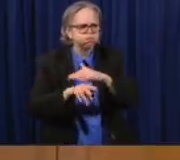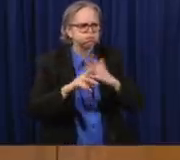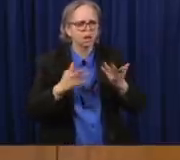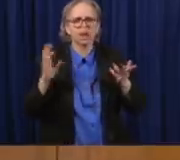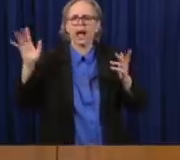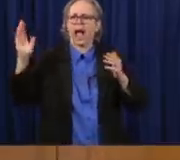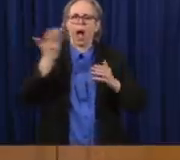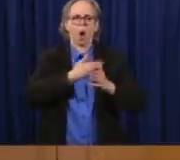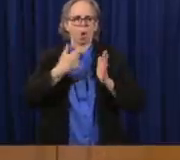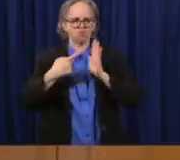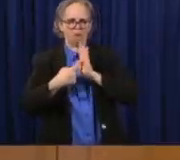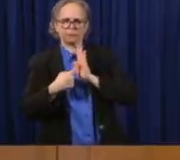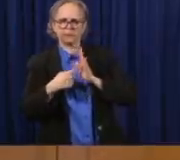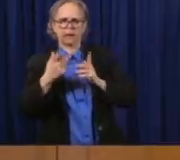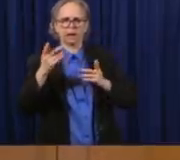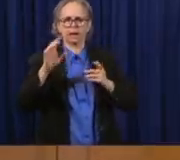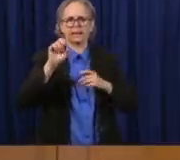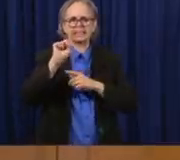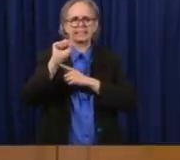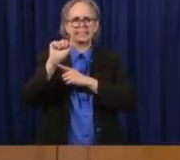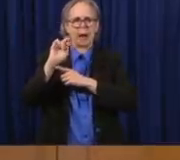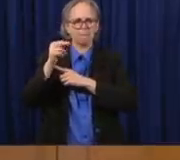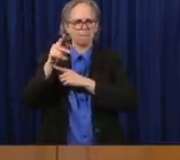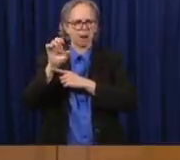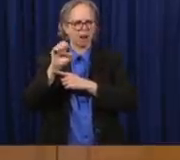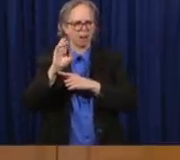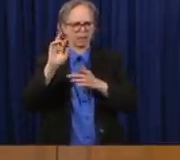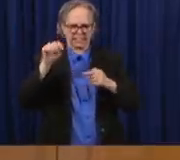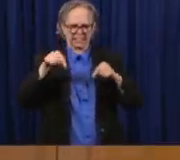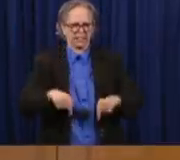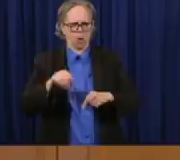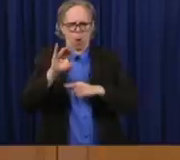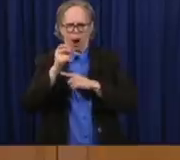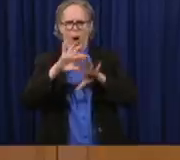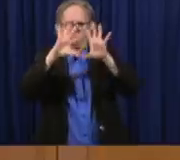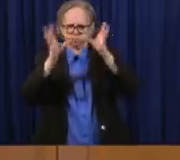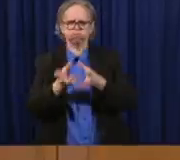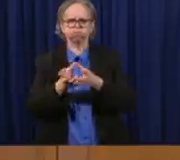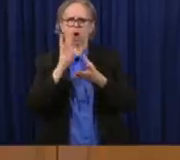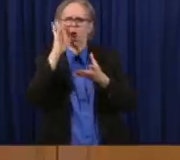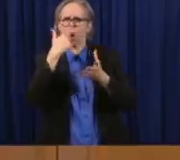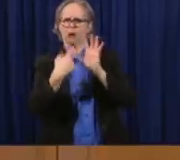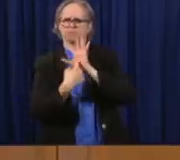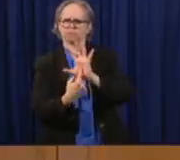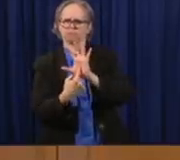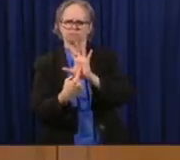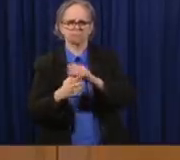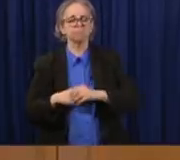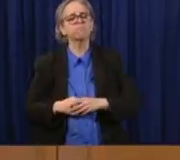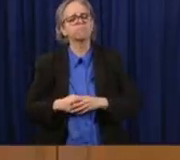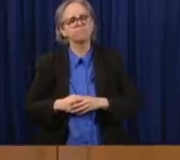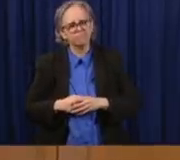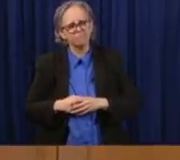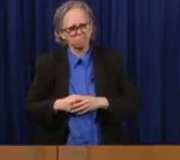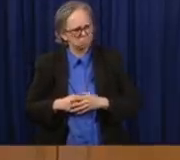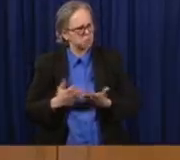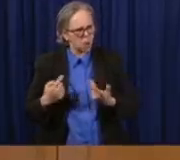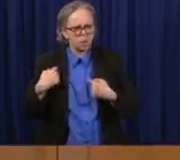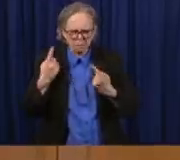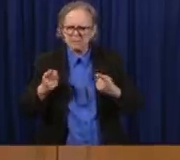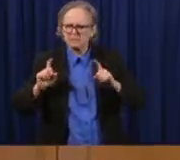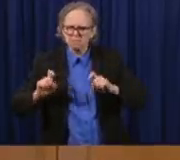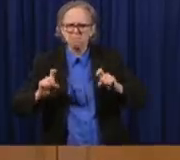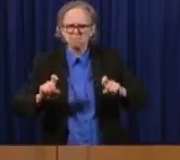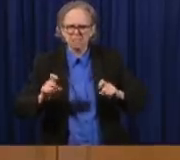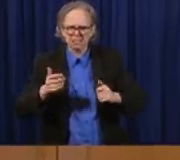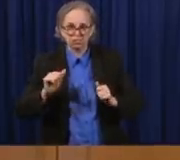of Ohio and is equitable in that. And so as we do our testing, we've tried to be very transparent. We've come